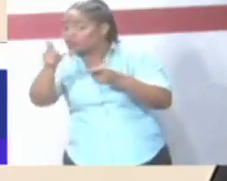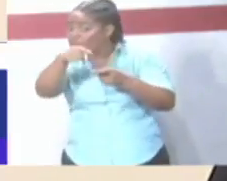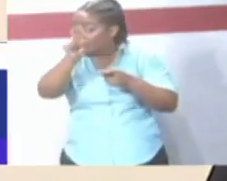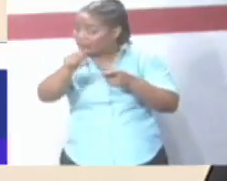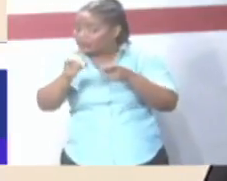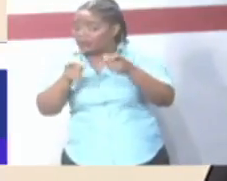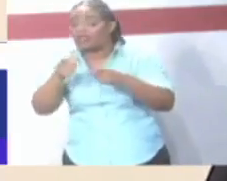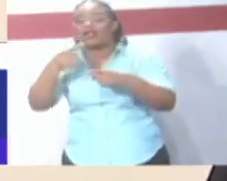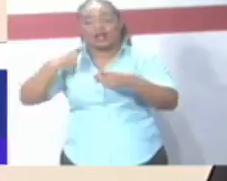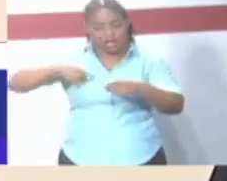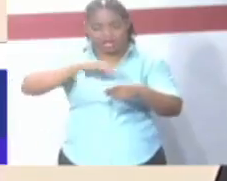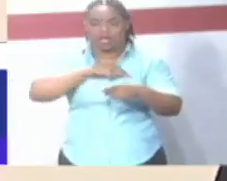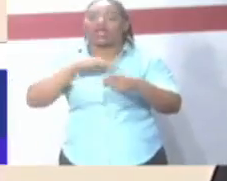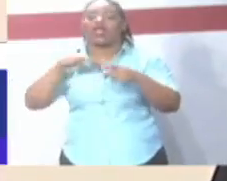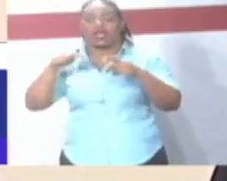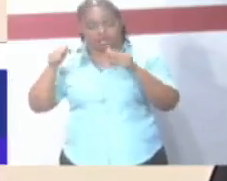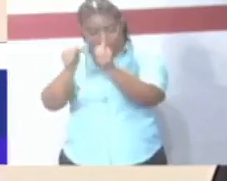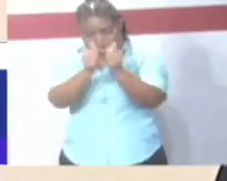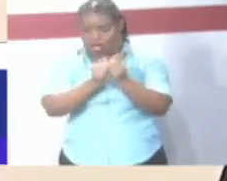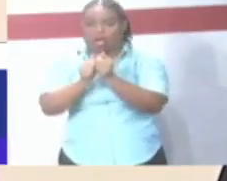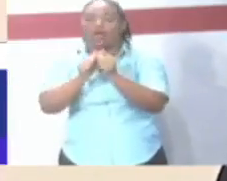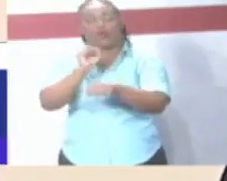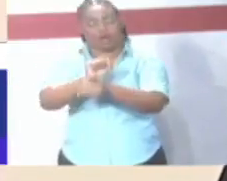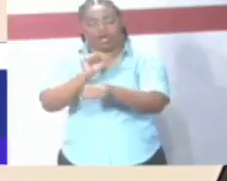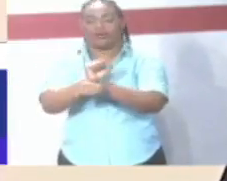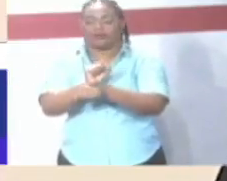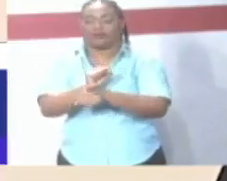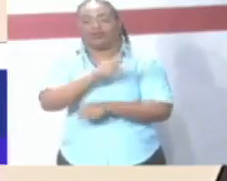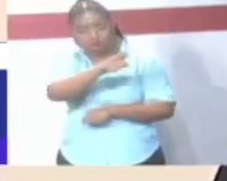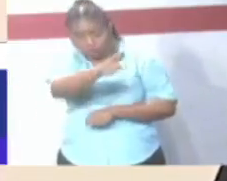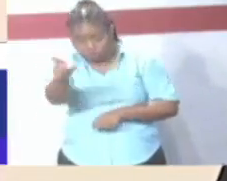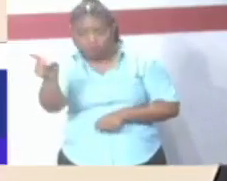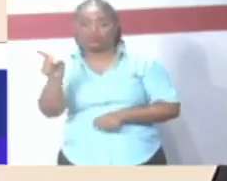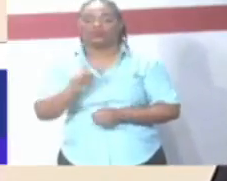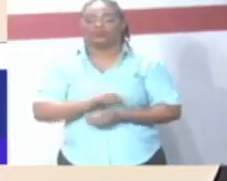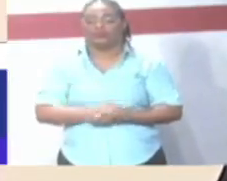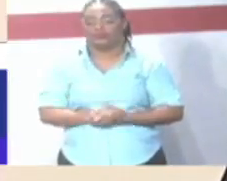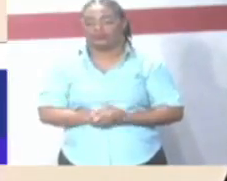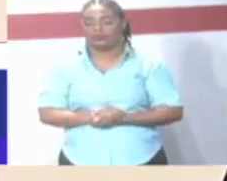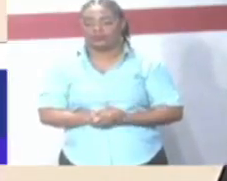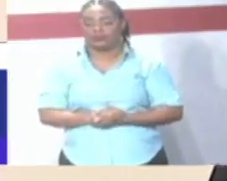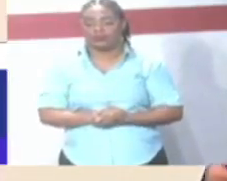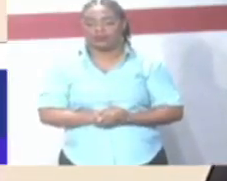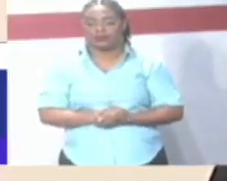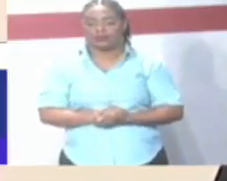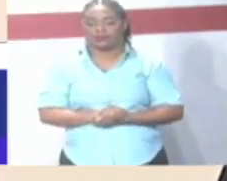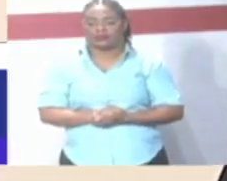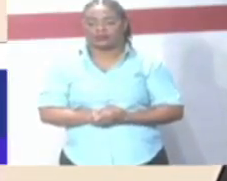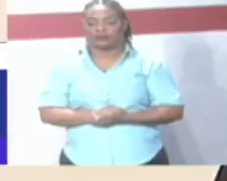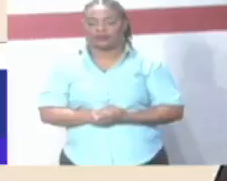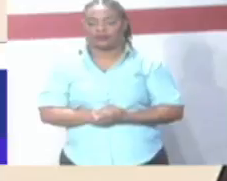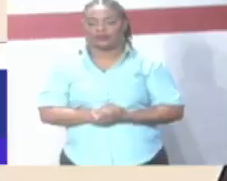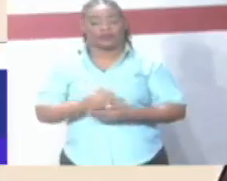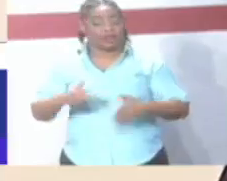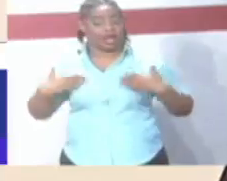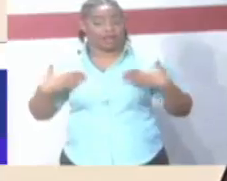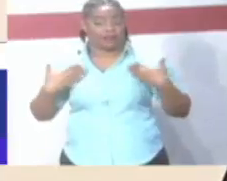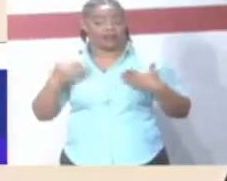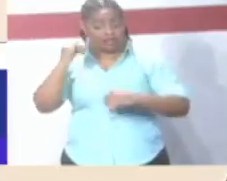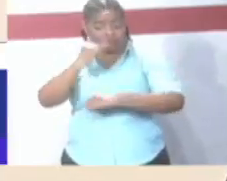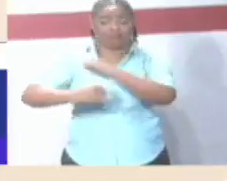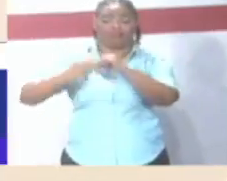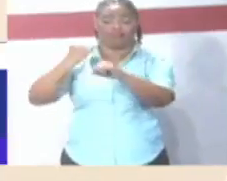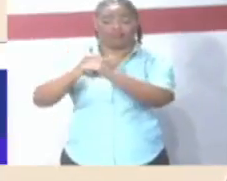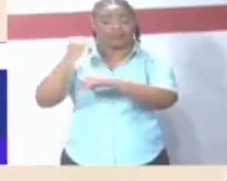with you to control it. So I'm kind of glad that we have this International Day of heart disease. It gets us